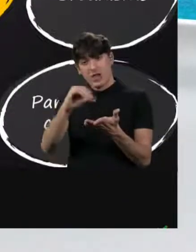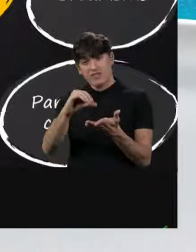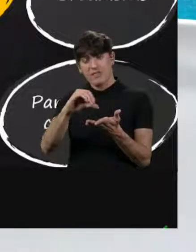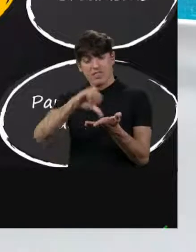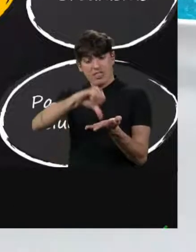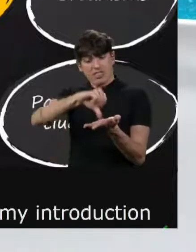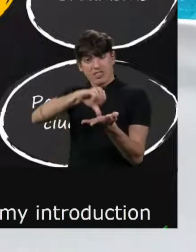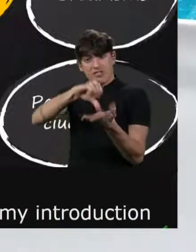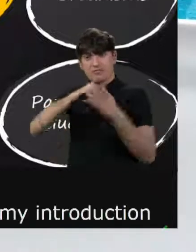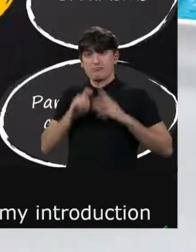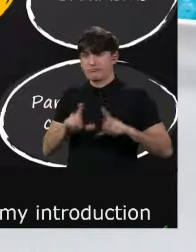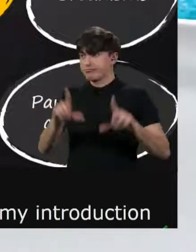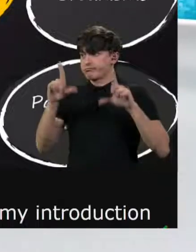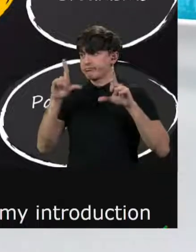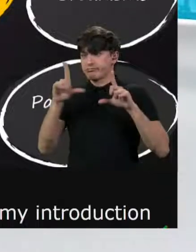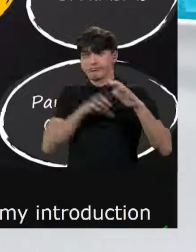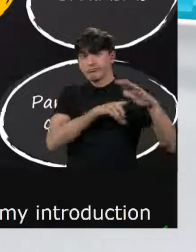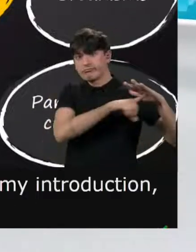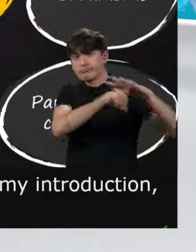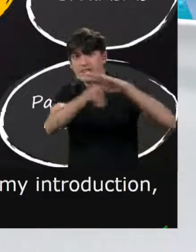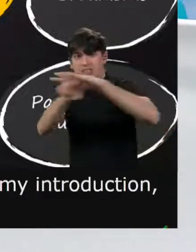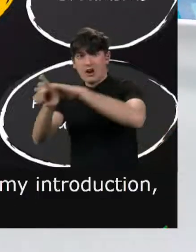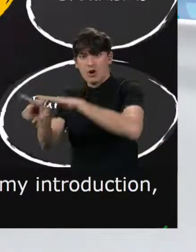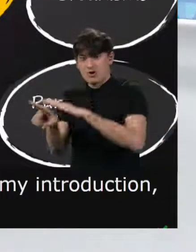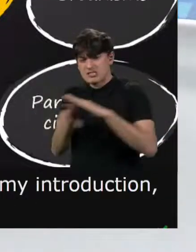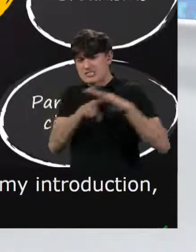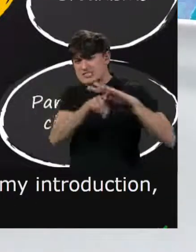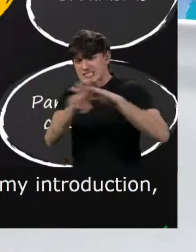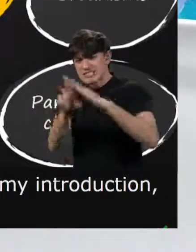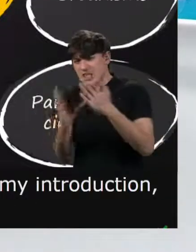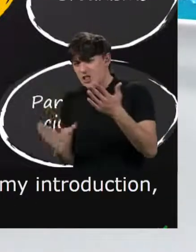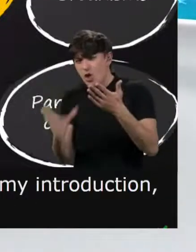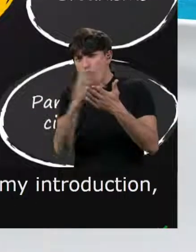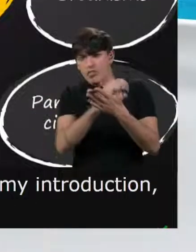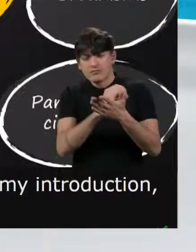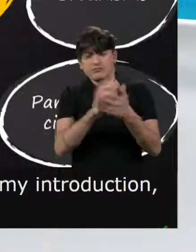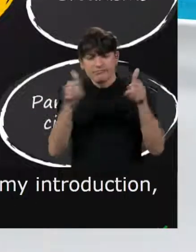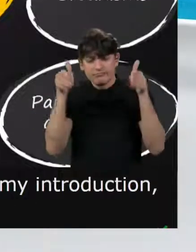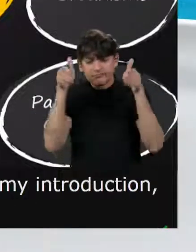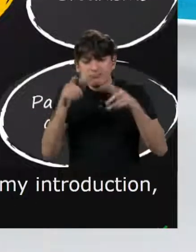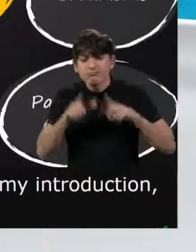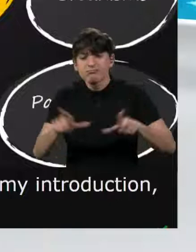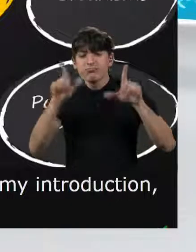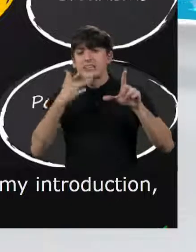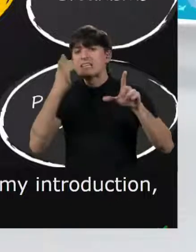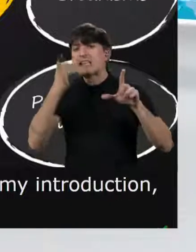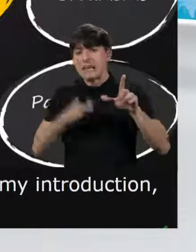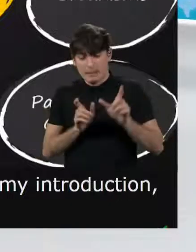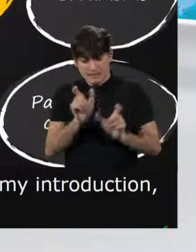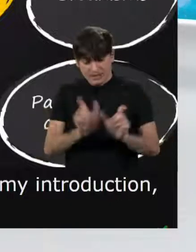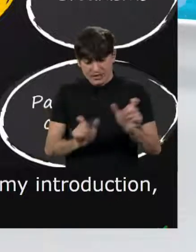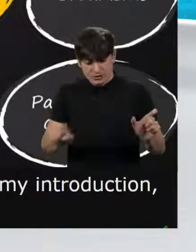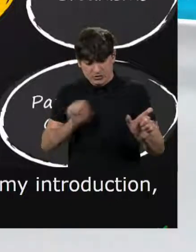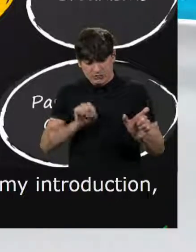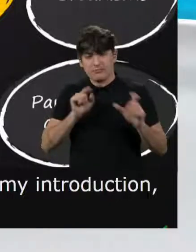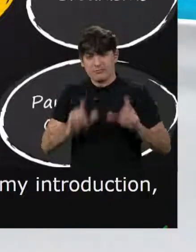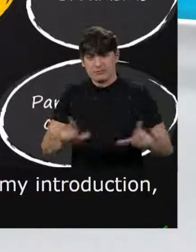is a smart city that focuses on people.